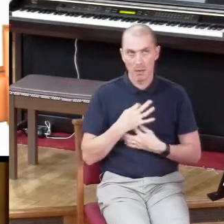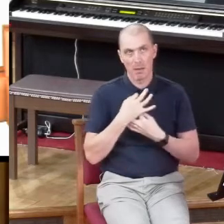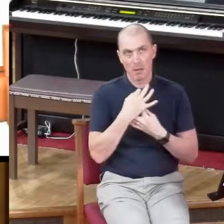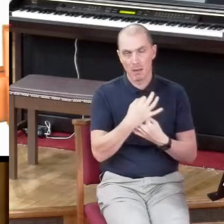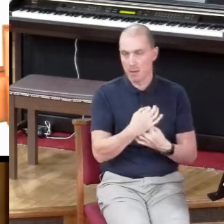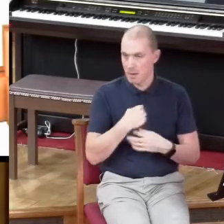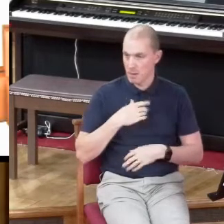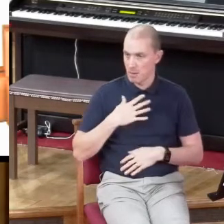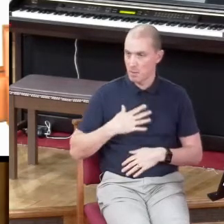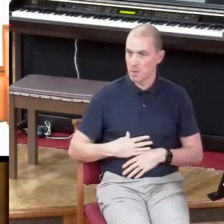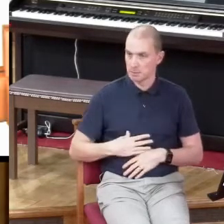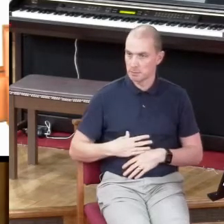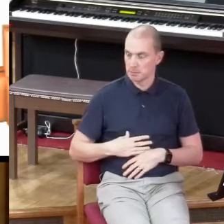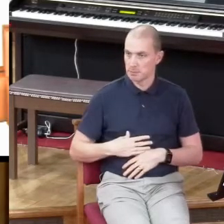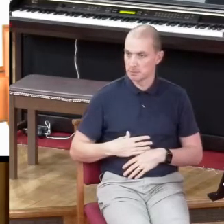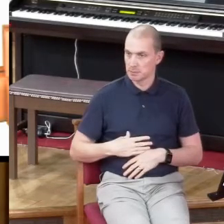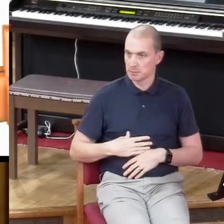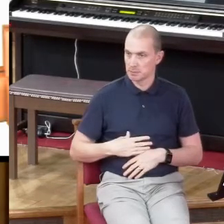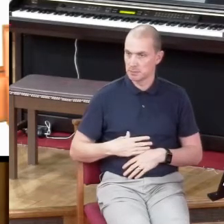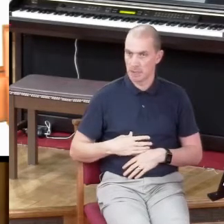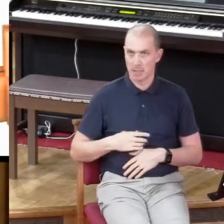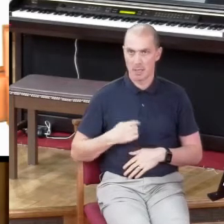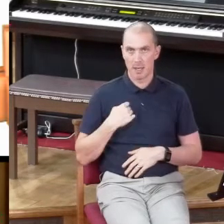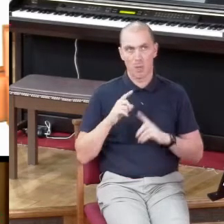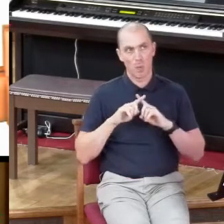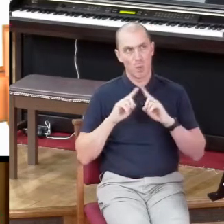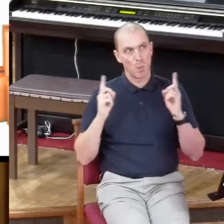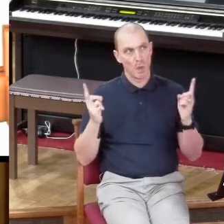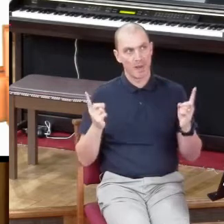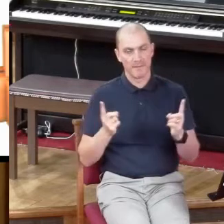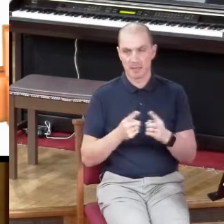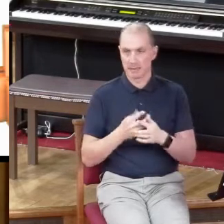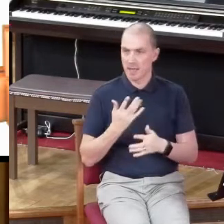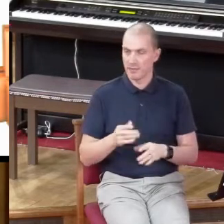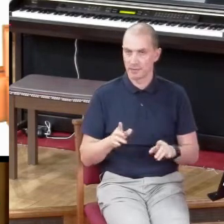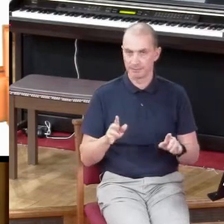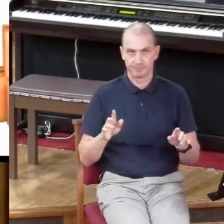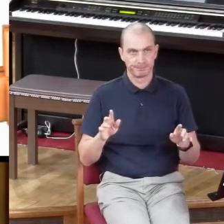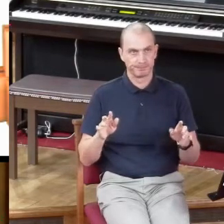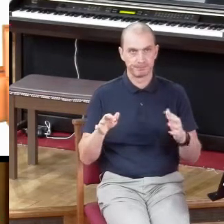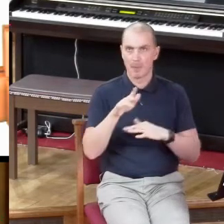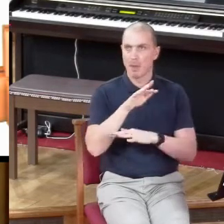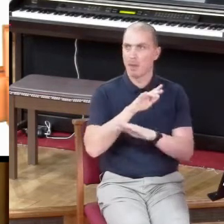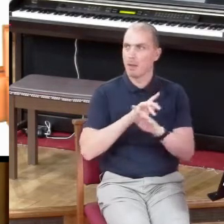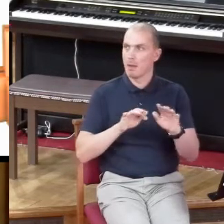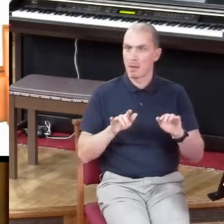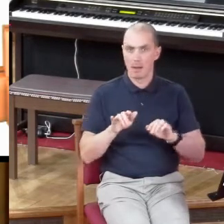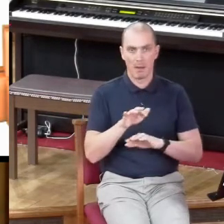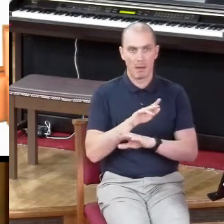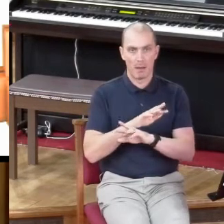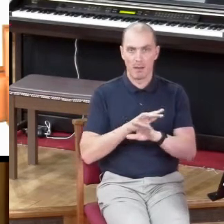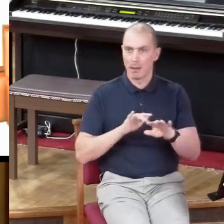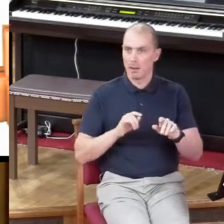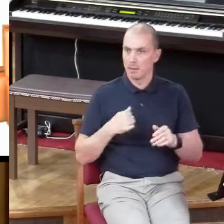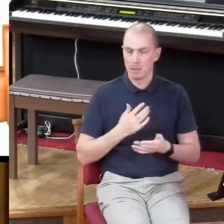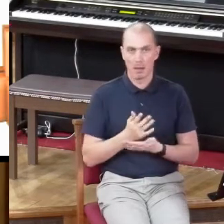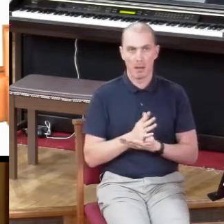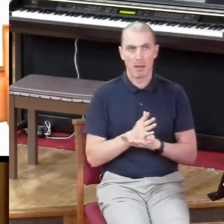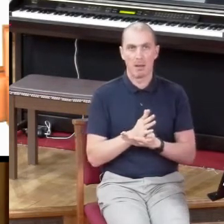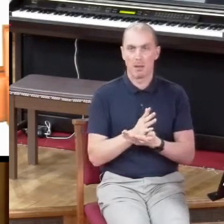things, because there are mysteries enough as it is. There are enough situations in the world and in my own life that will not be